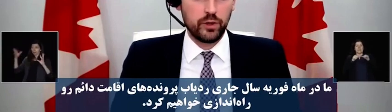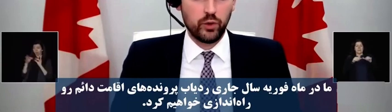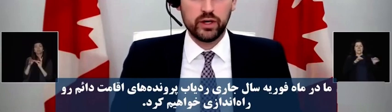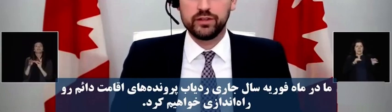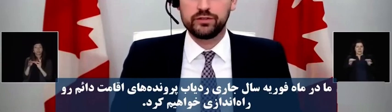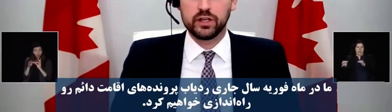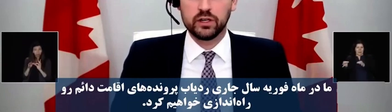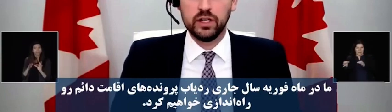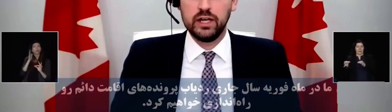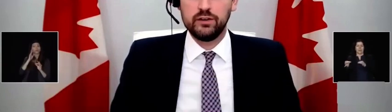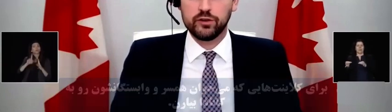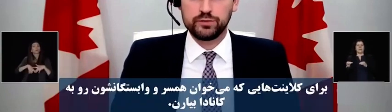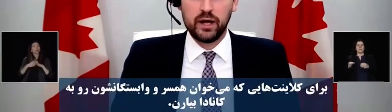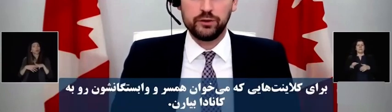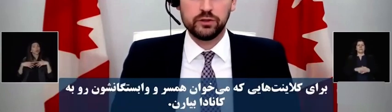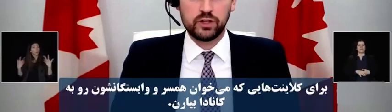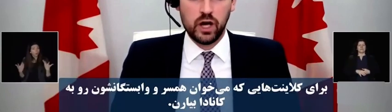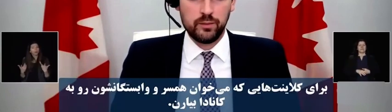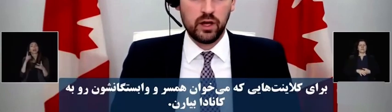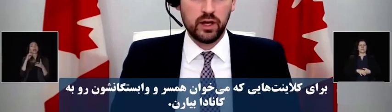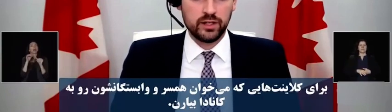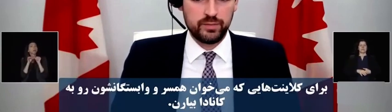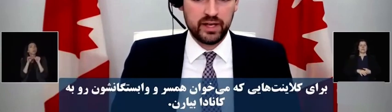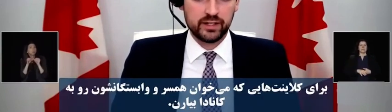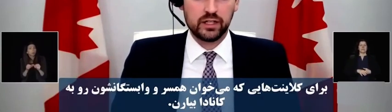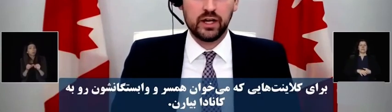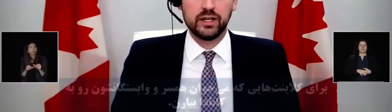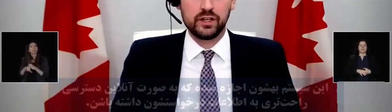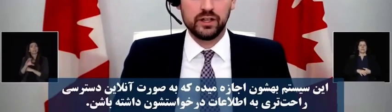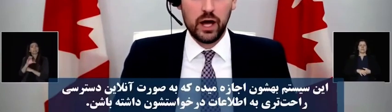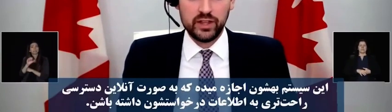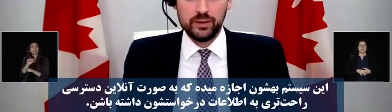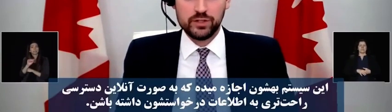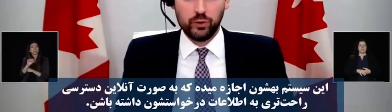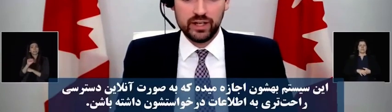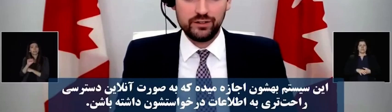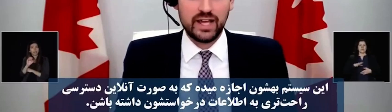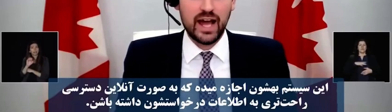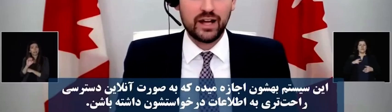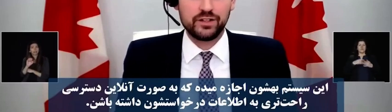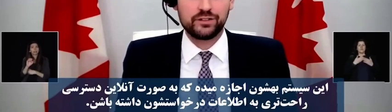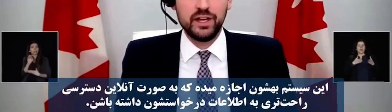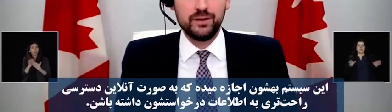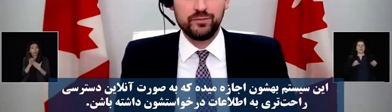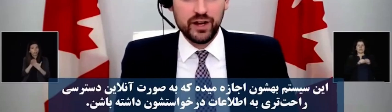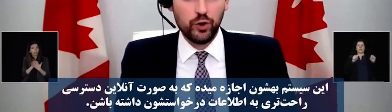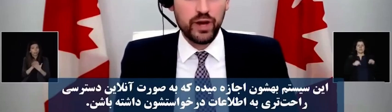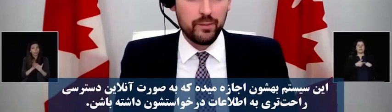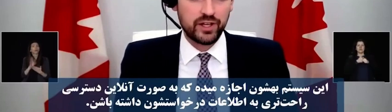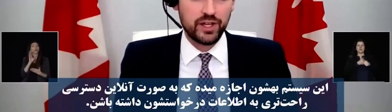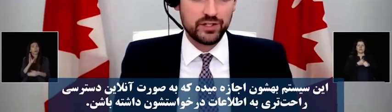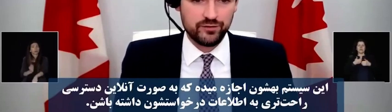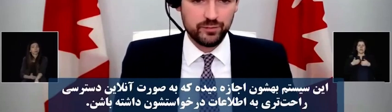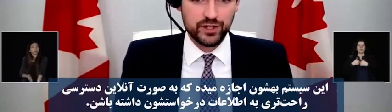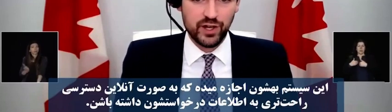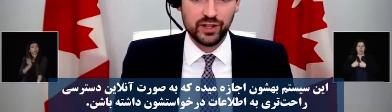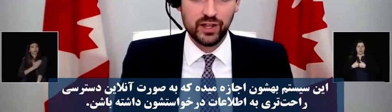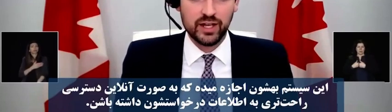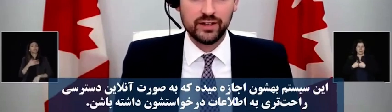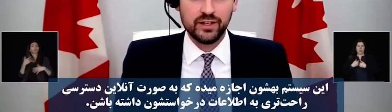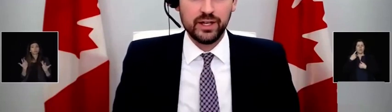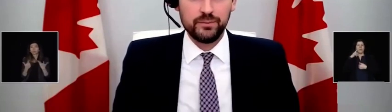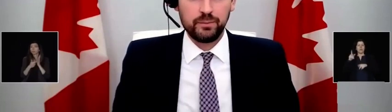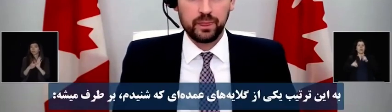in February of this year for spousal, common law, and dependent clients, allowing them to more easily access their own application